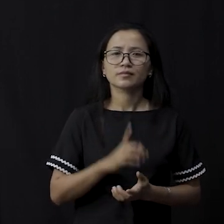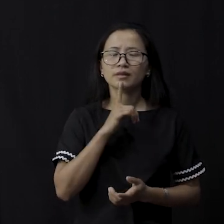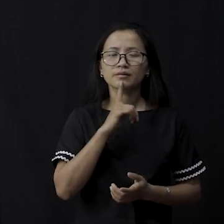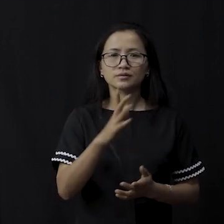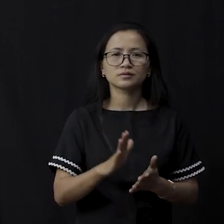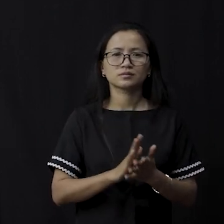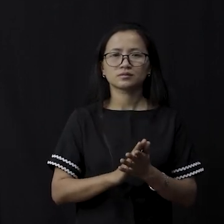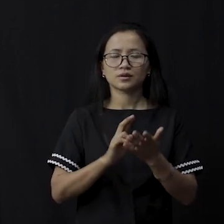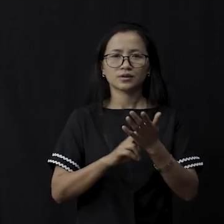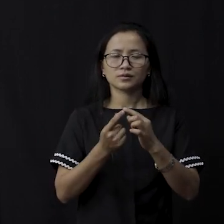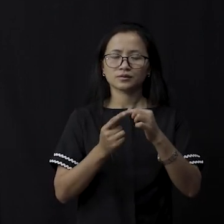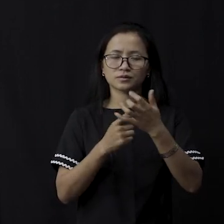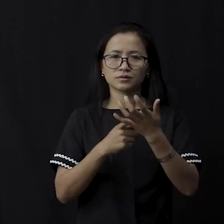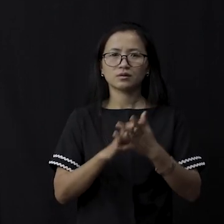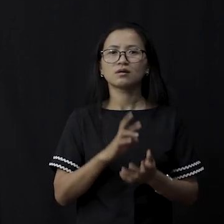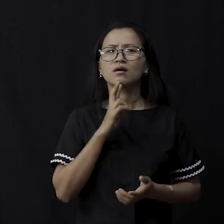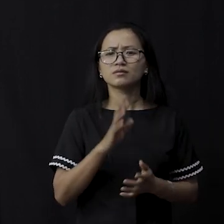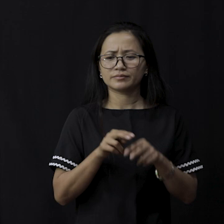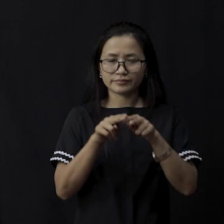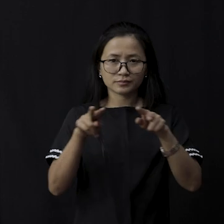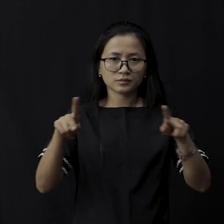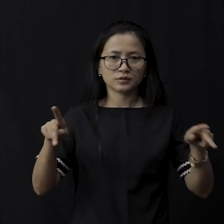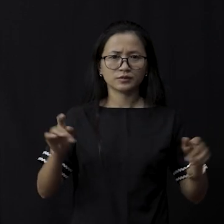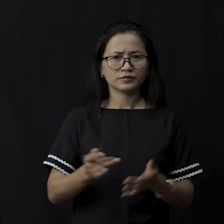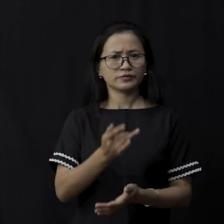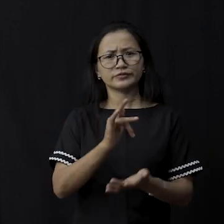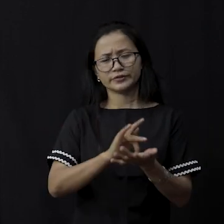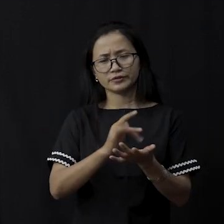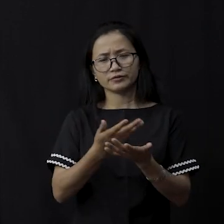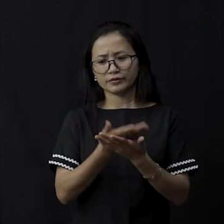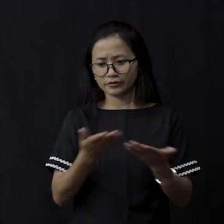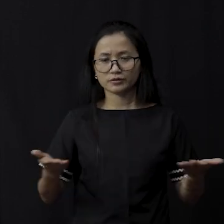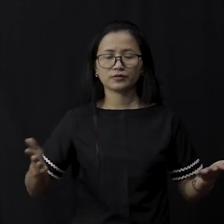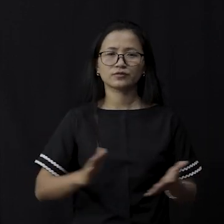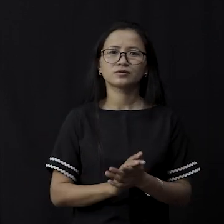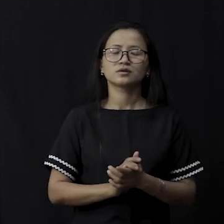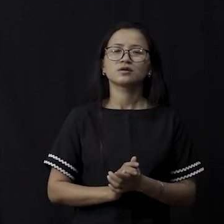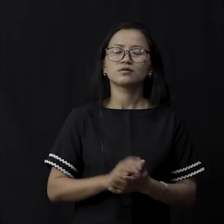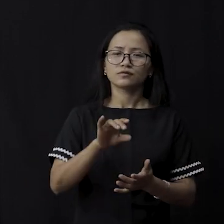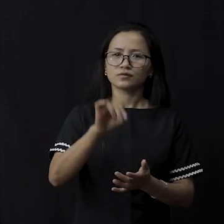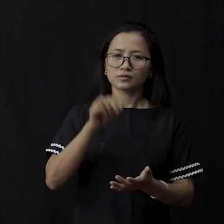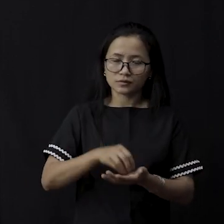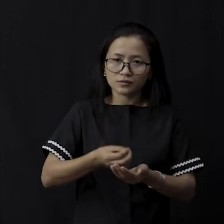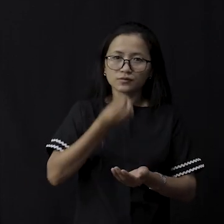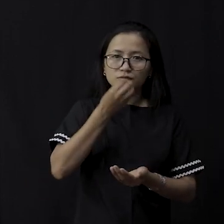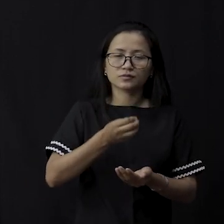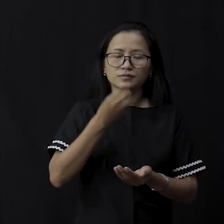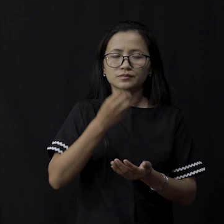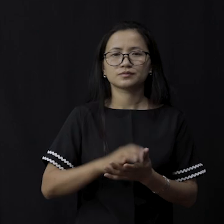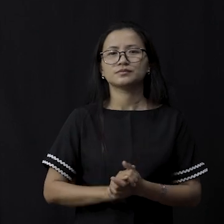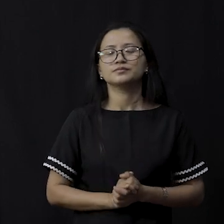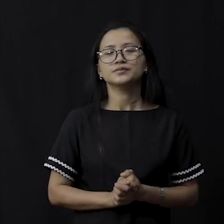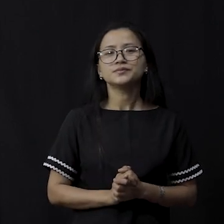said, nutrients are different kinds of substances found in food.